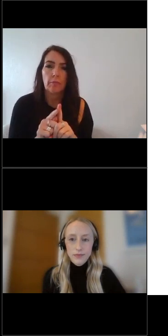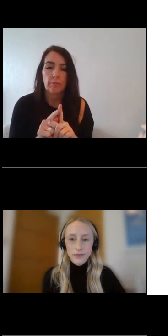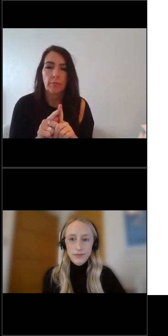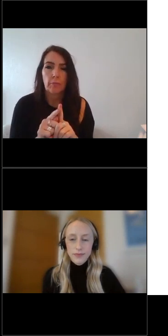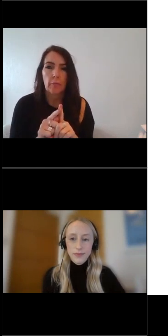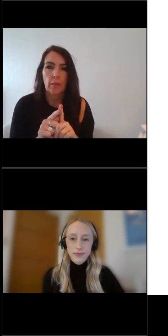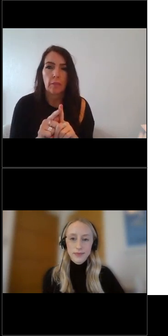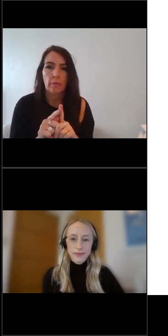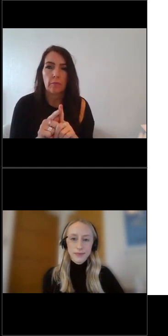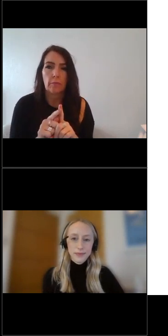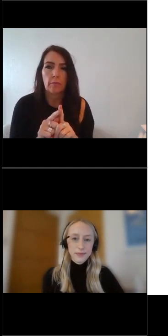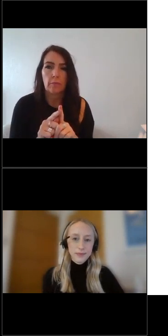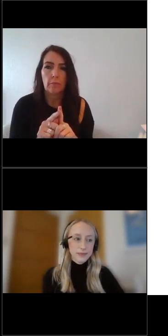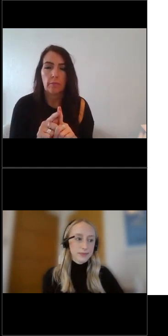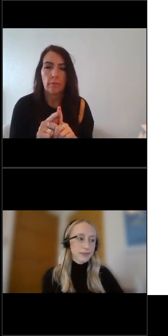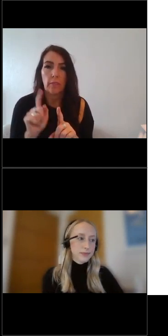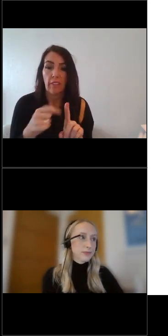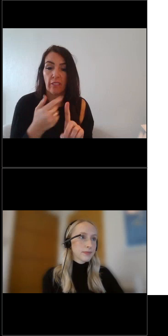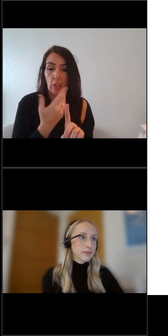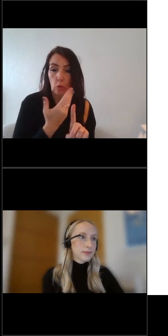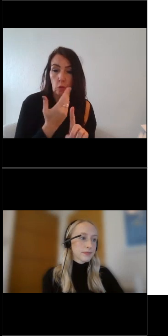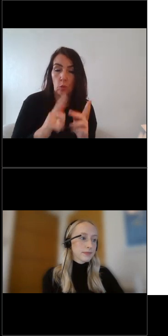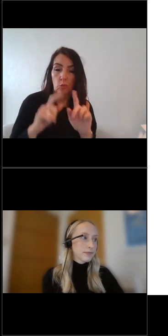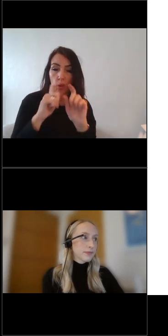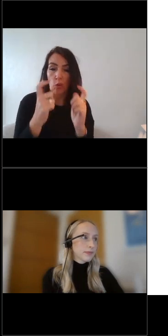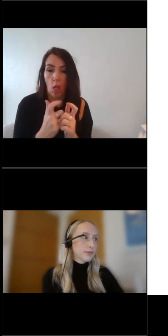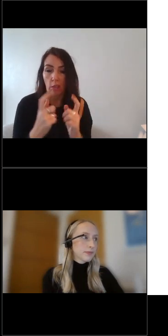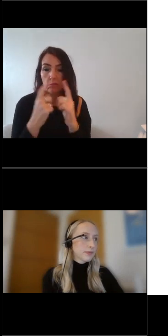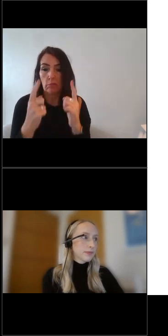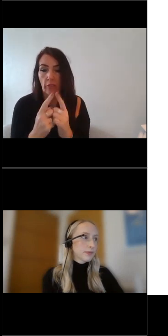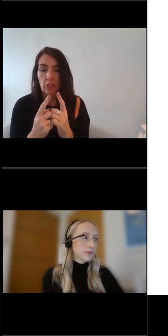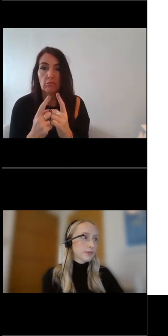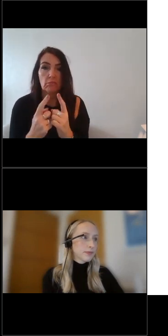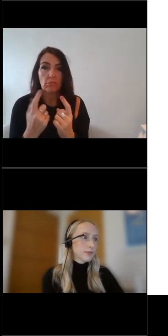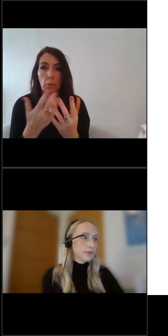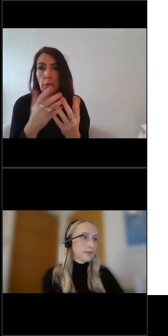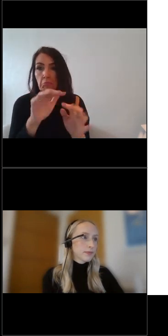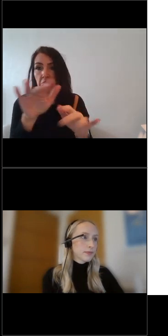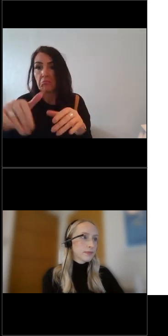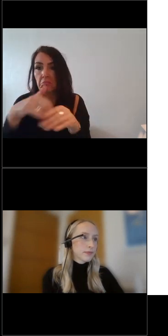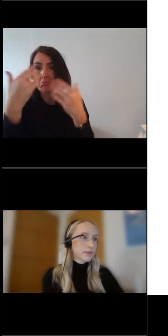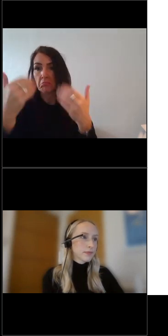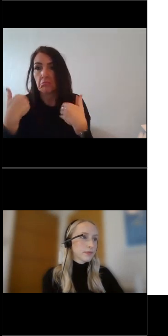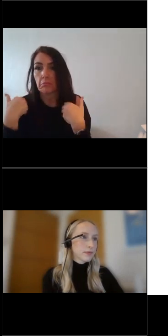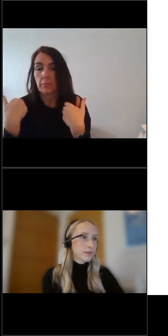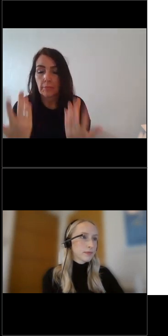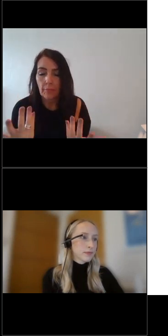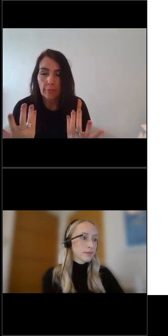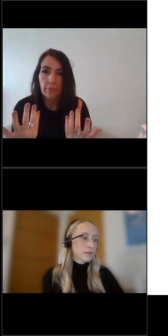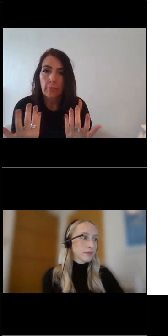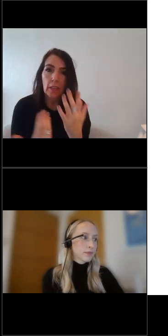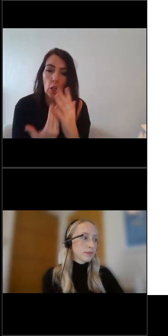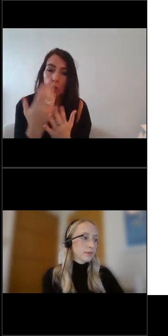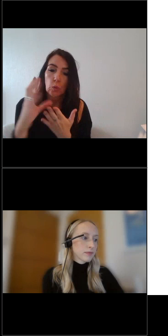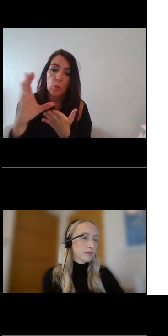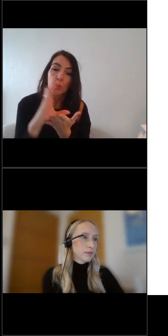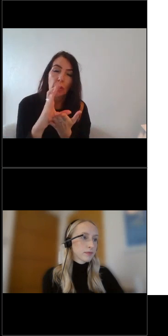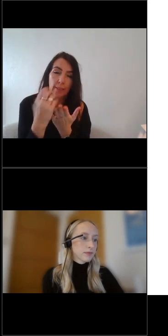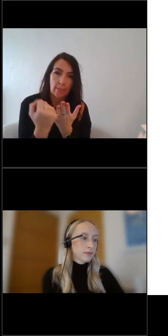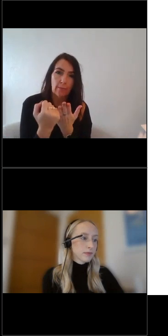a school or college or university, I don't know if we've got any schools, colleges or universities on there, there is a new grant scheme that's